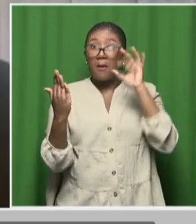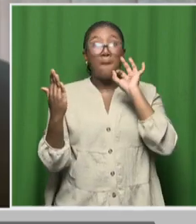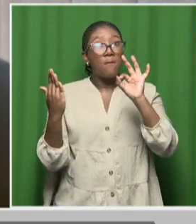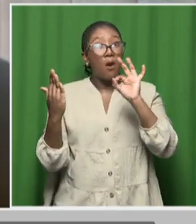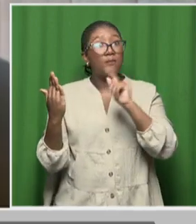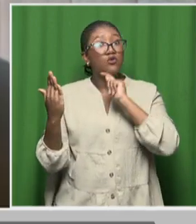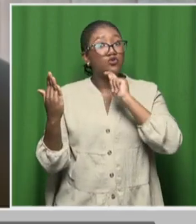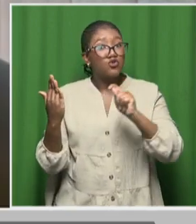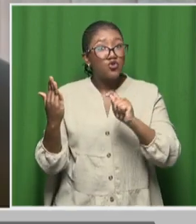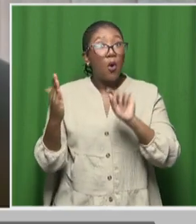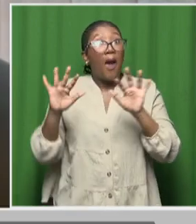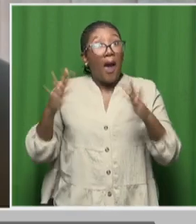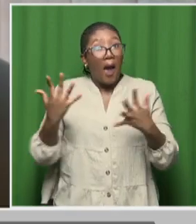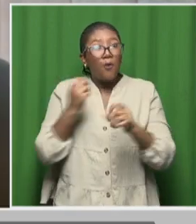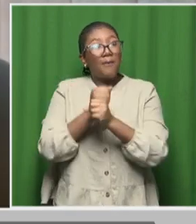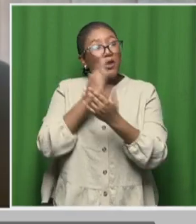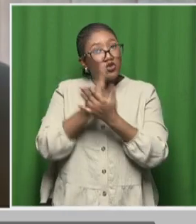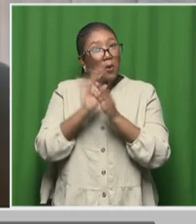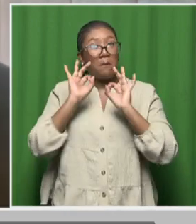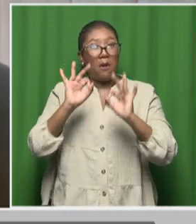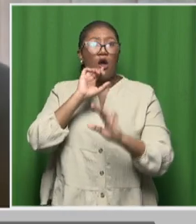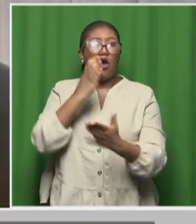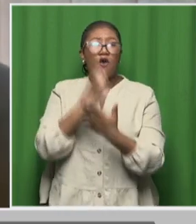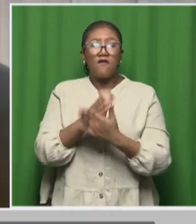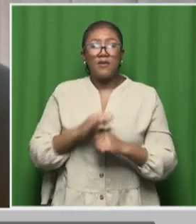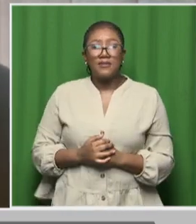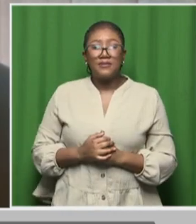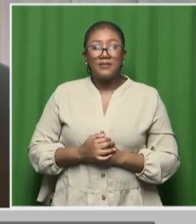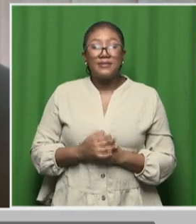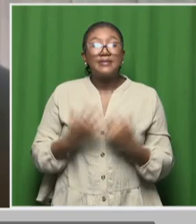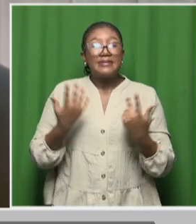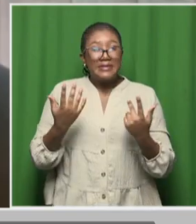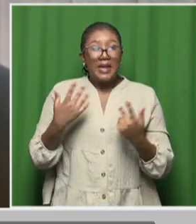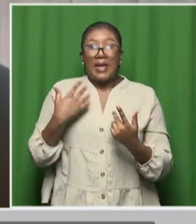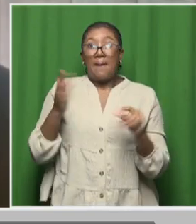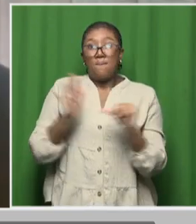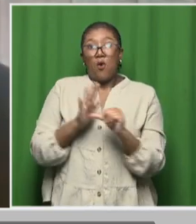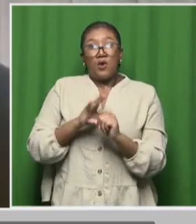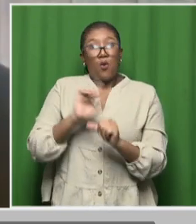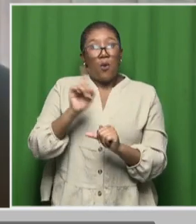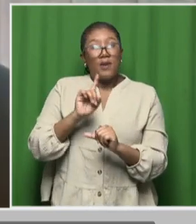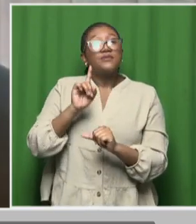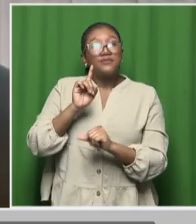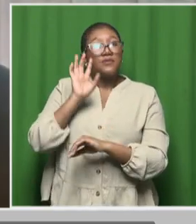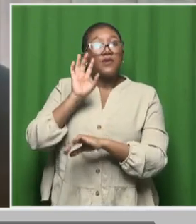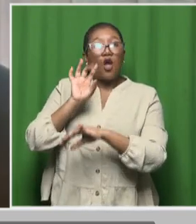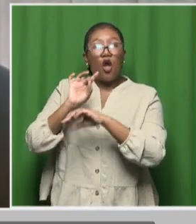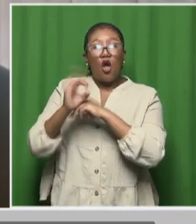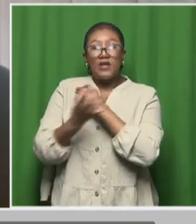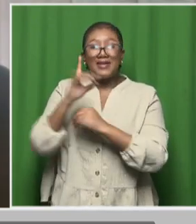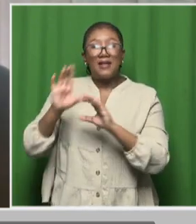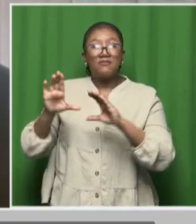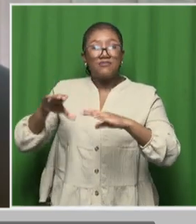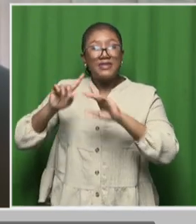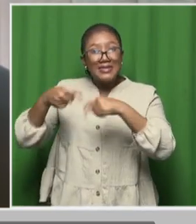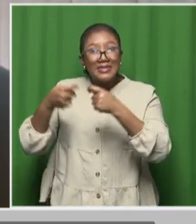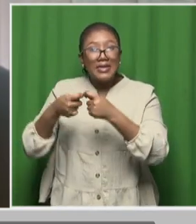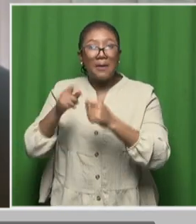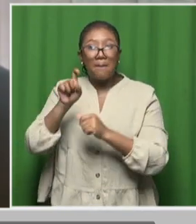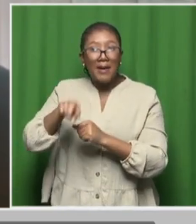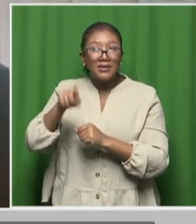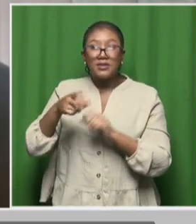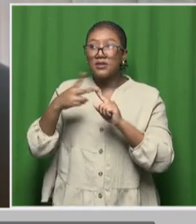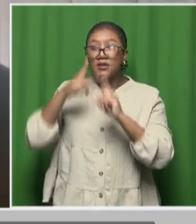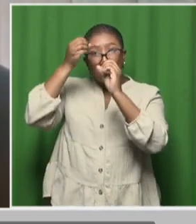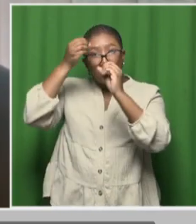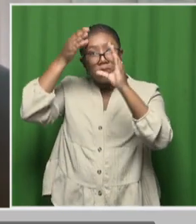Okay, I mean, like, look, just getting the right consultants, right, and just getting like the right people in the room,